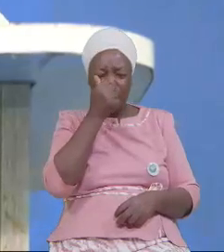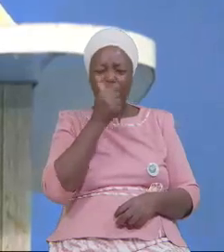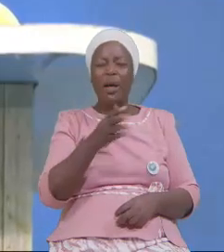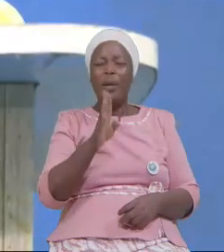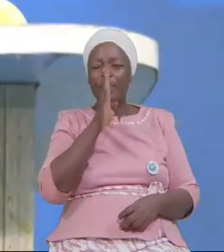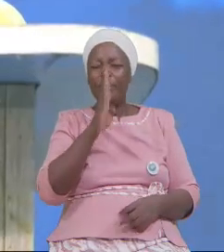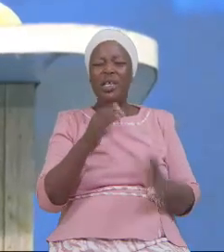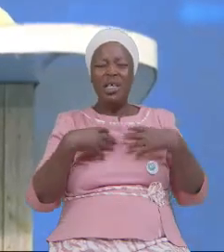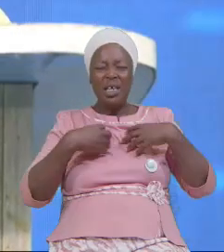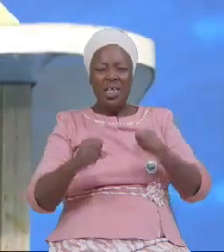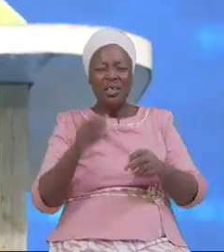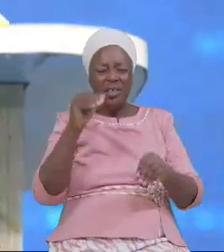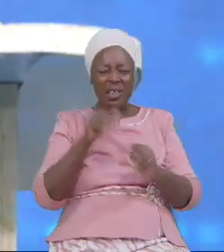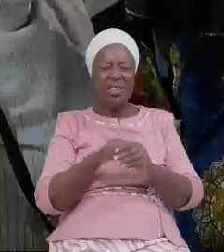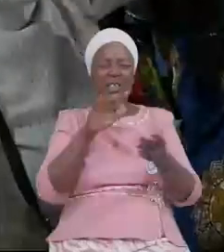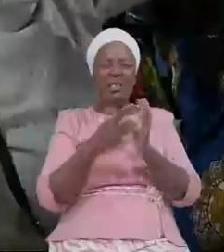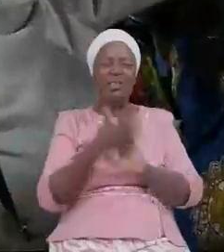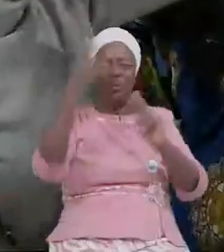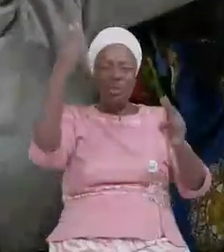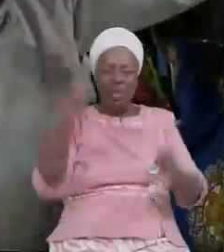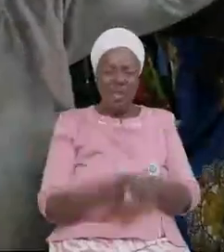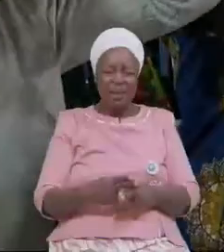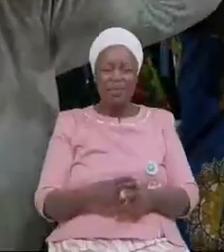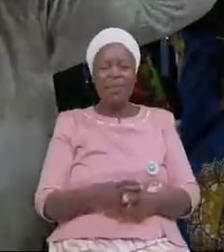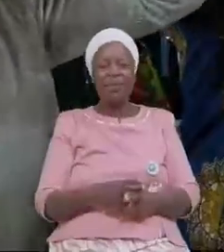in Jesus' name.